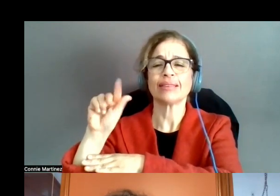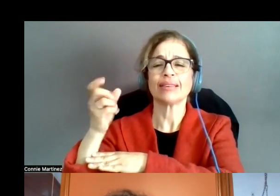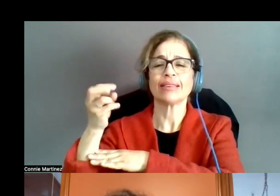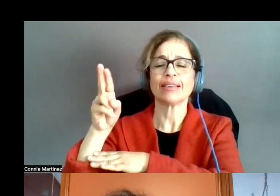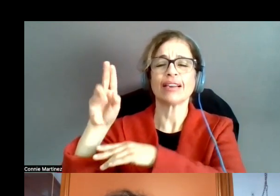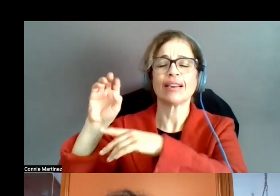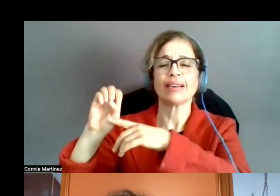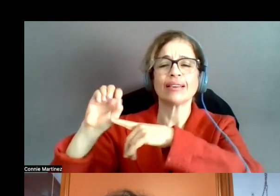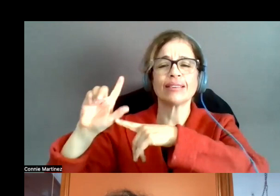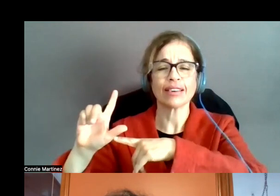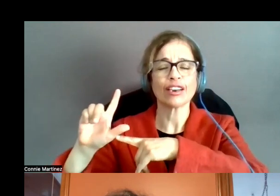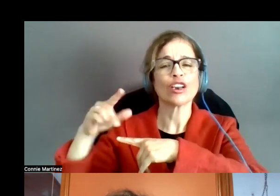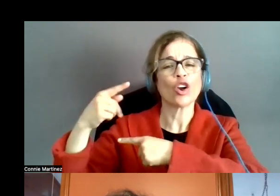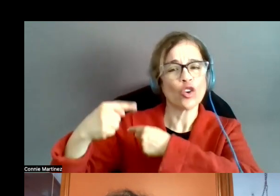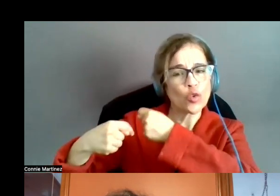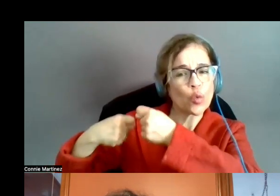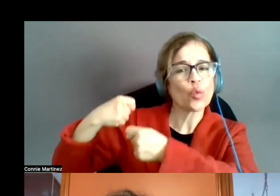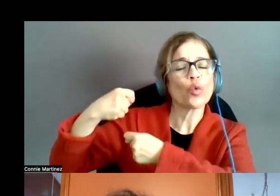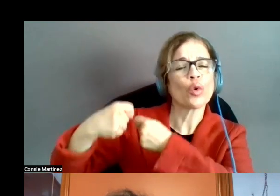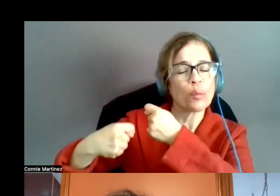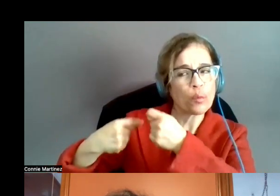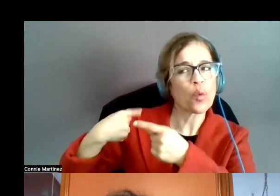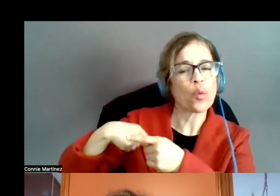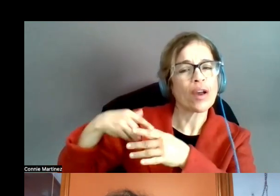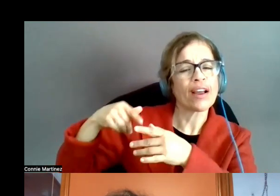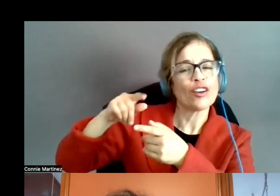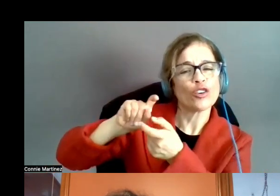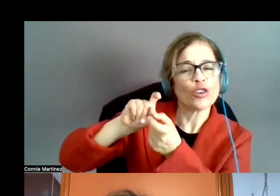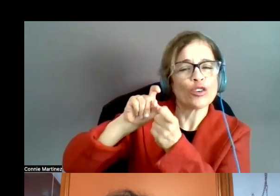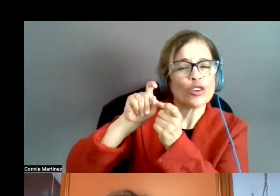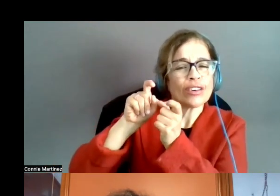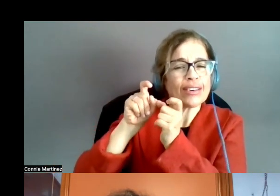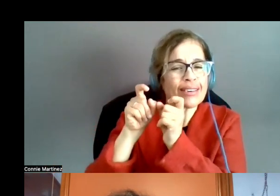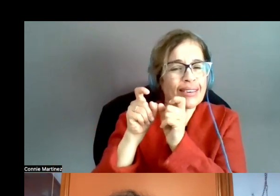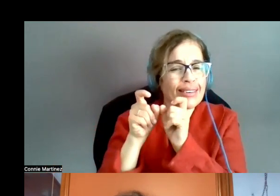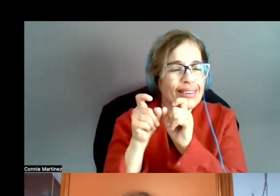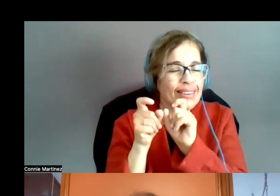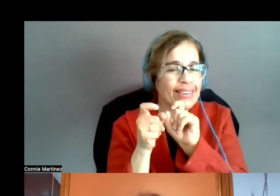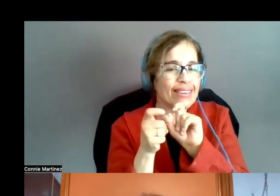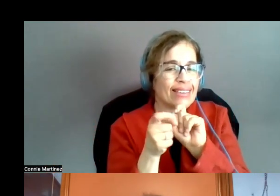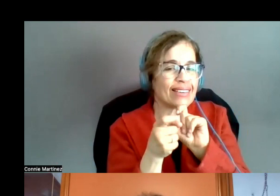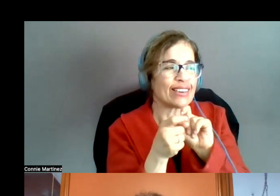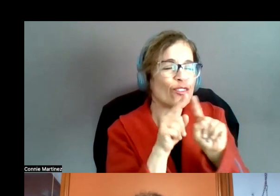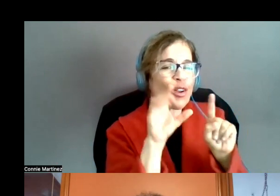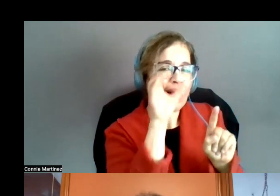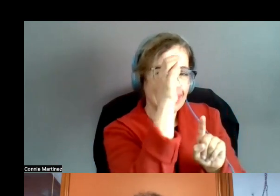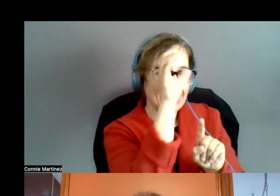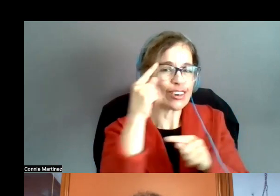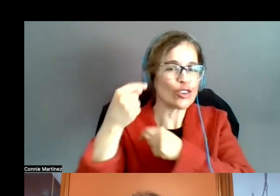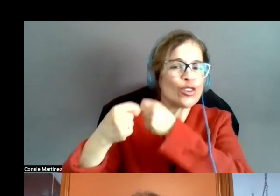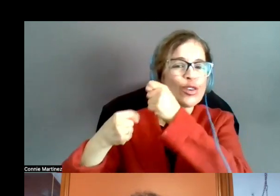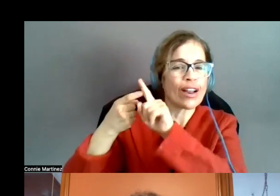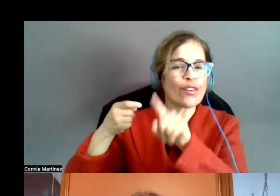was like we played the traditional stuff, but we changed to an odd meter context. So traditional music